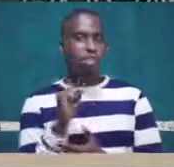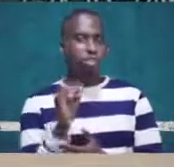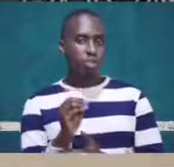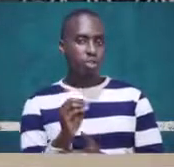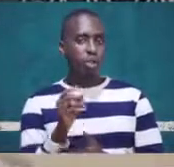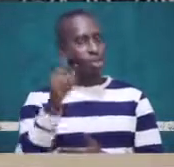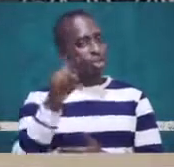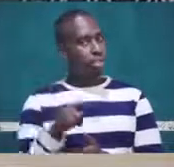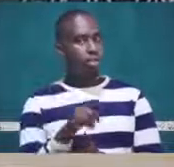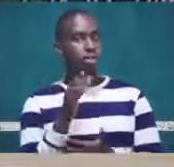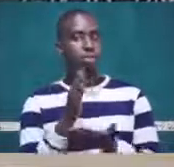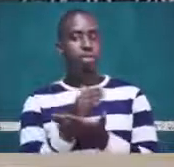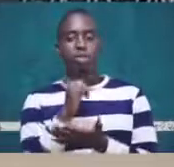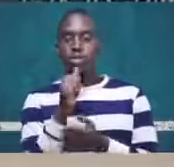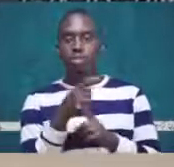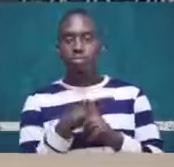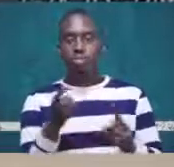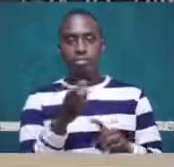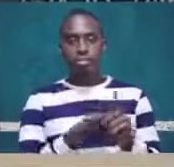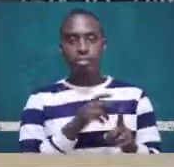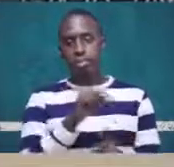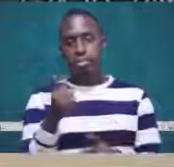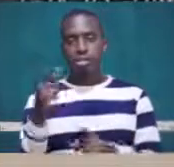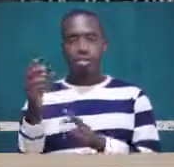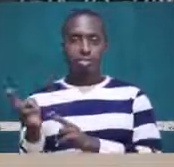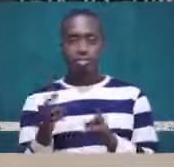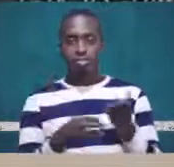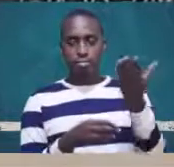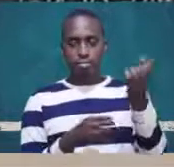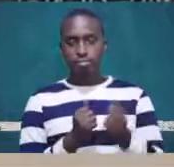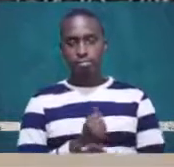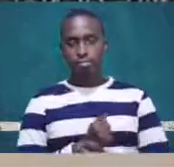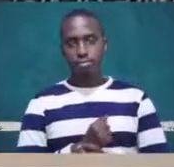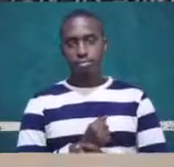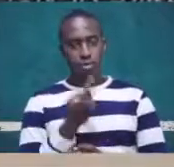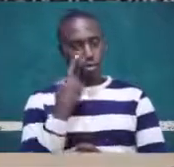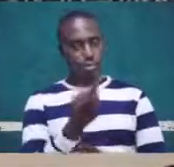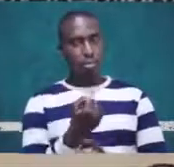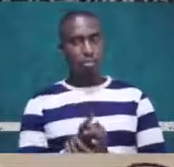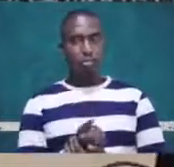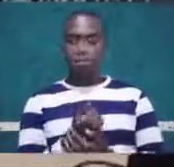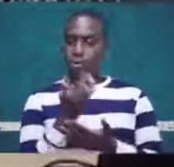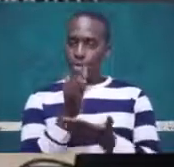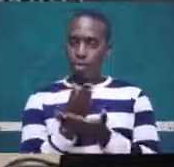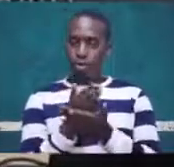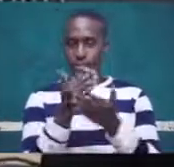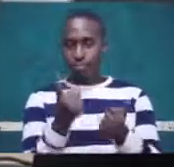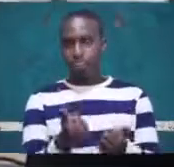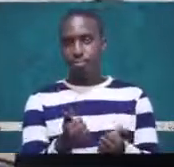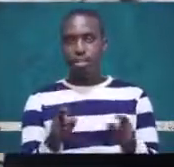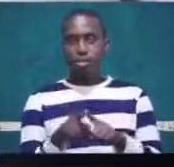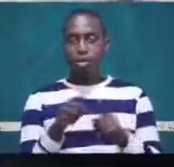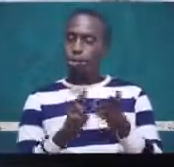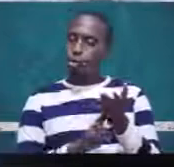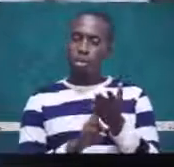the integral is not different from these ones. Do you see? All right. Now,